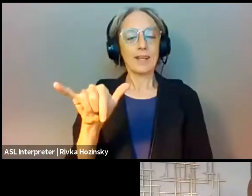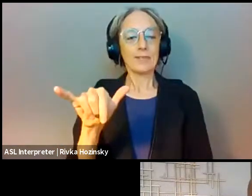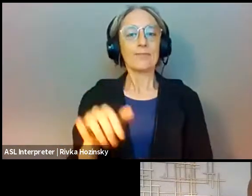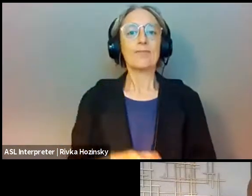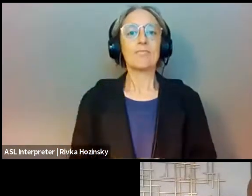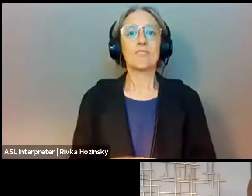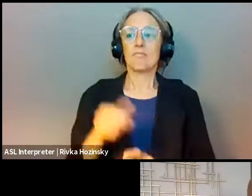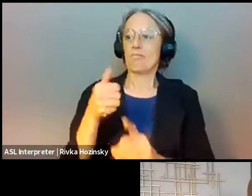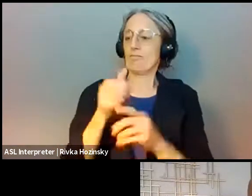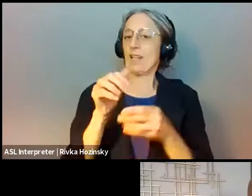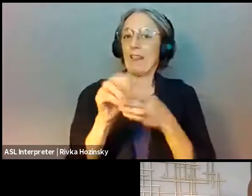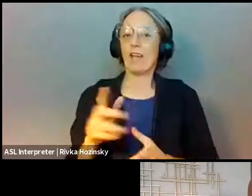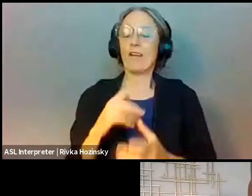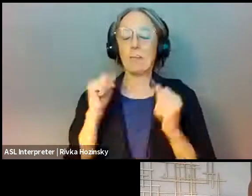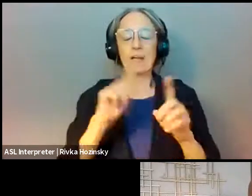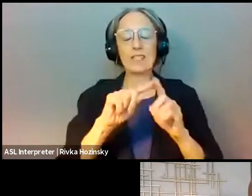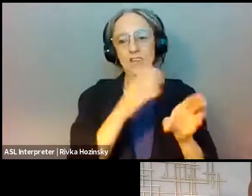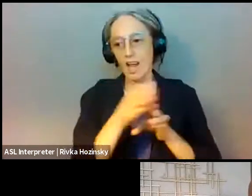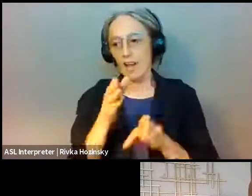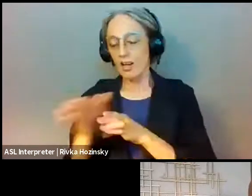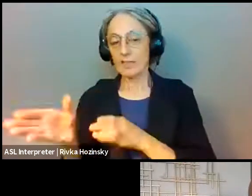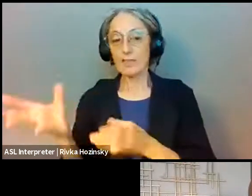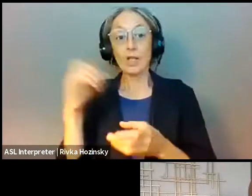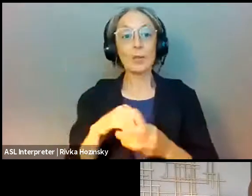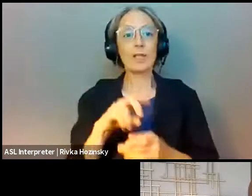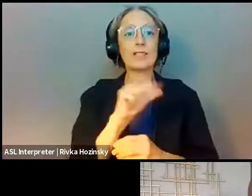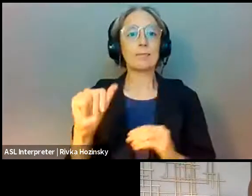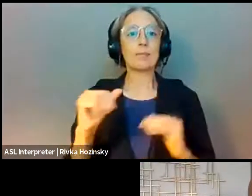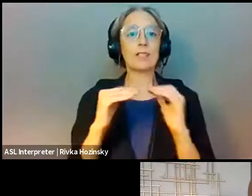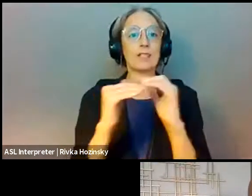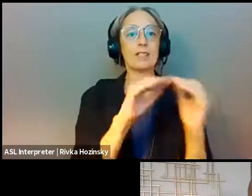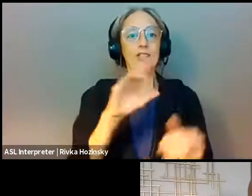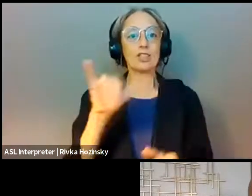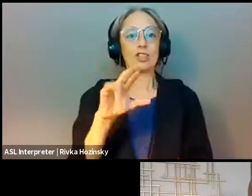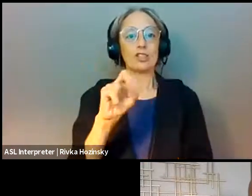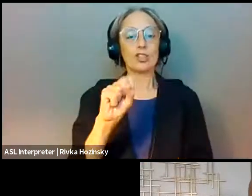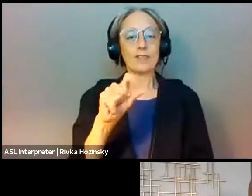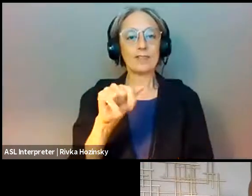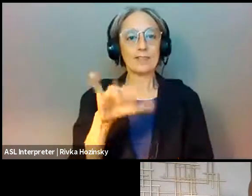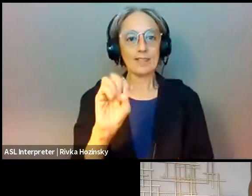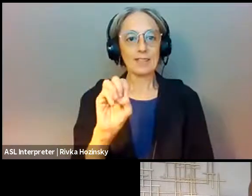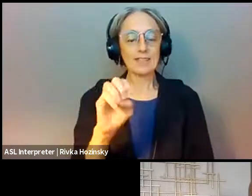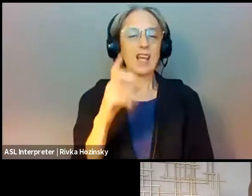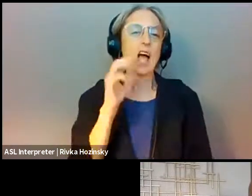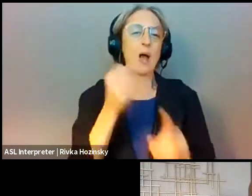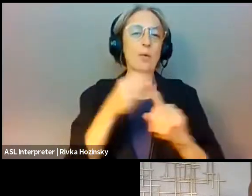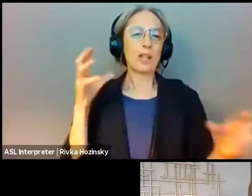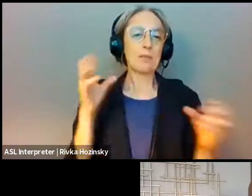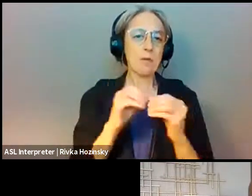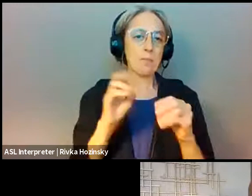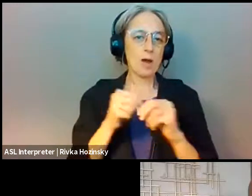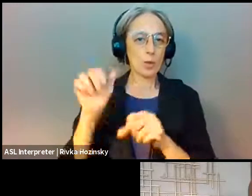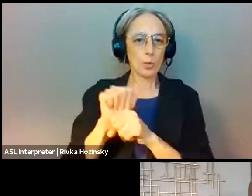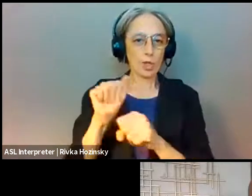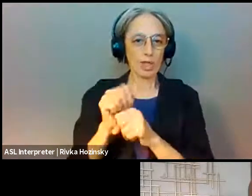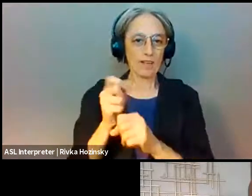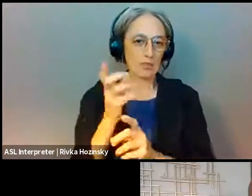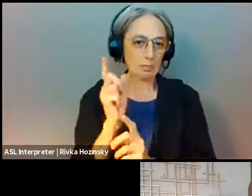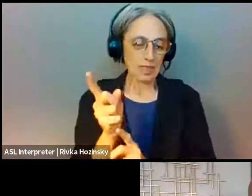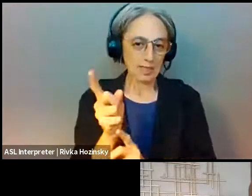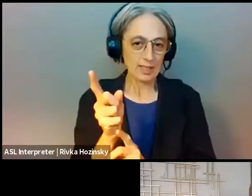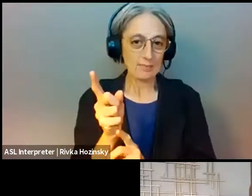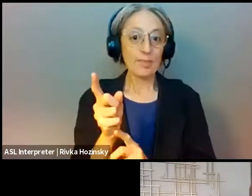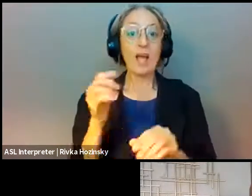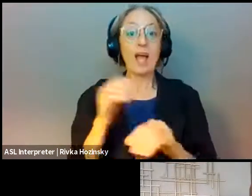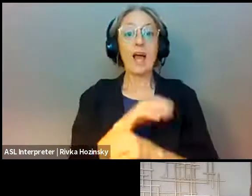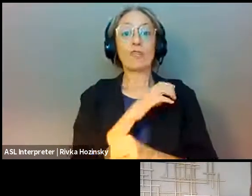many areas, including disability justice. I will say more about her and her work in a moment. After Congresswoman Pressley has talked with us, we'll then